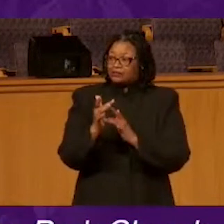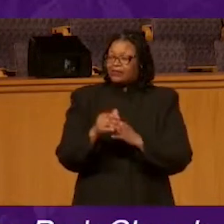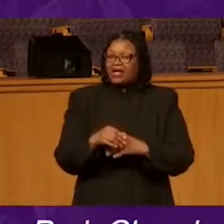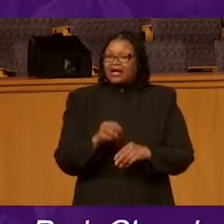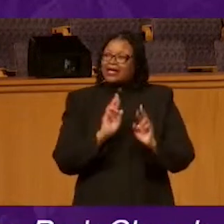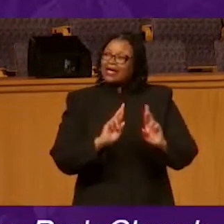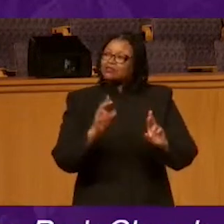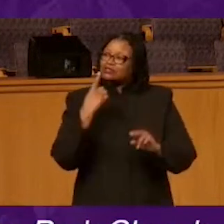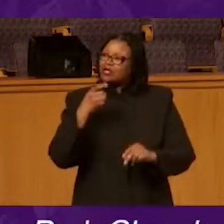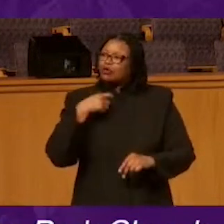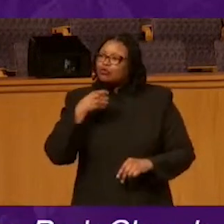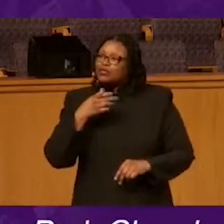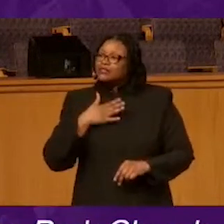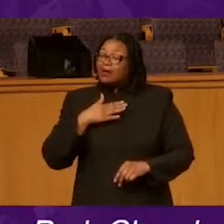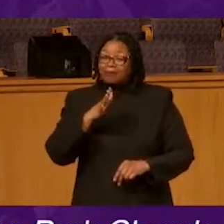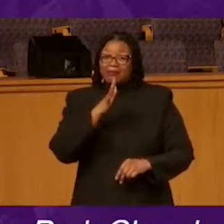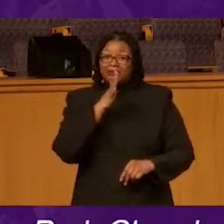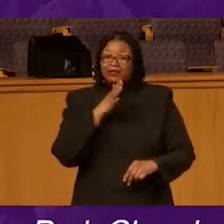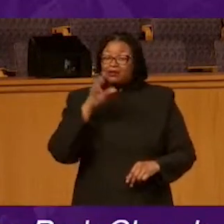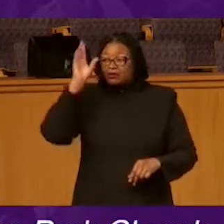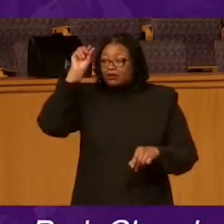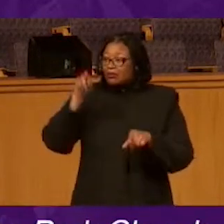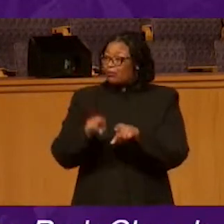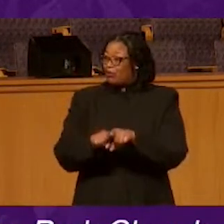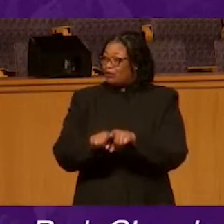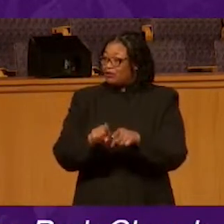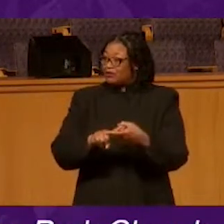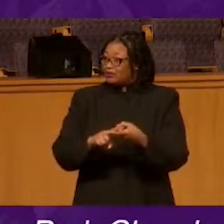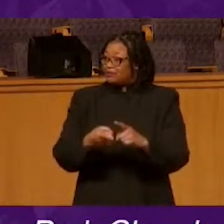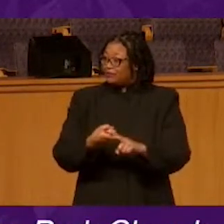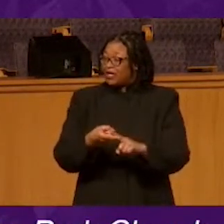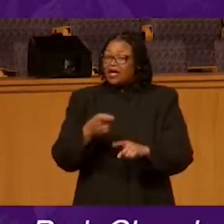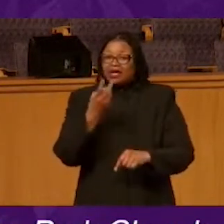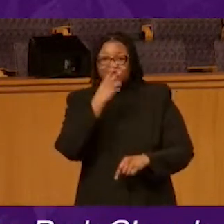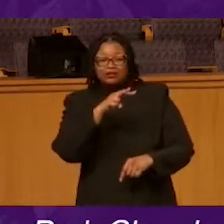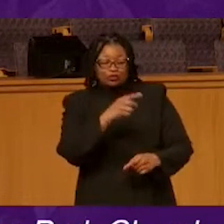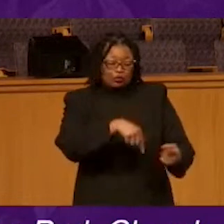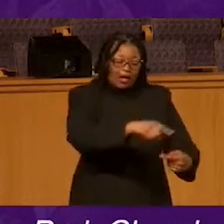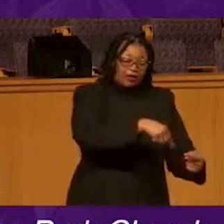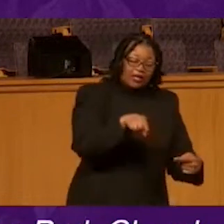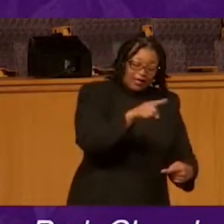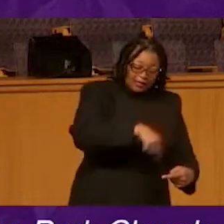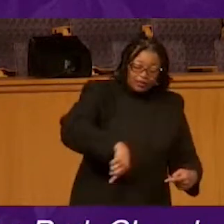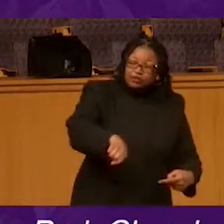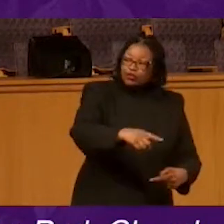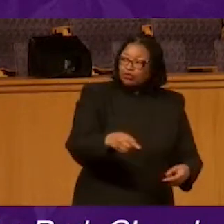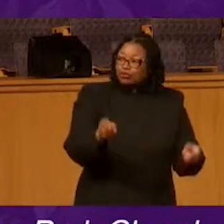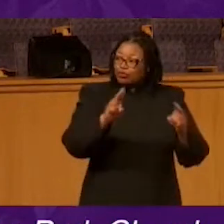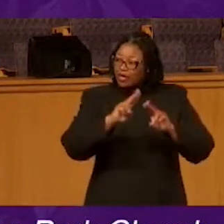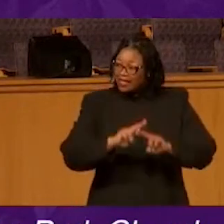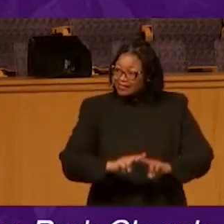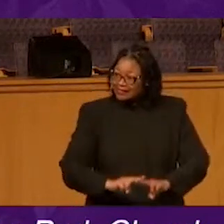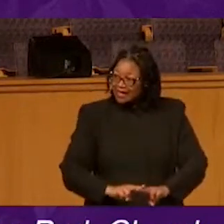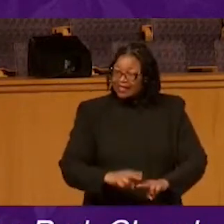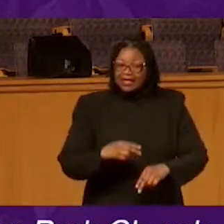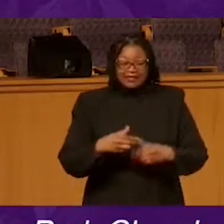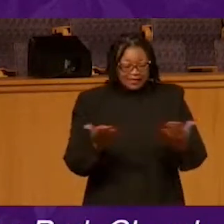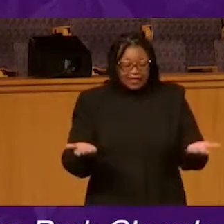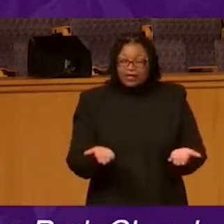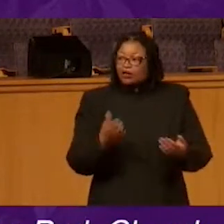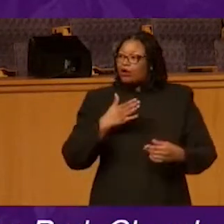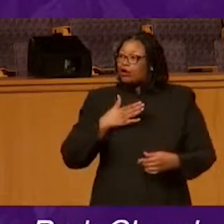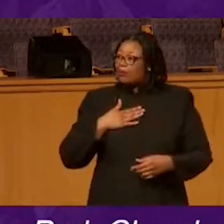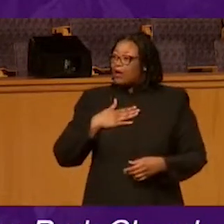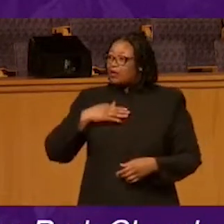"Who is my mother or my brothers?" He looked around in a circle at those who sat about him and said, "Here are my mother and